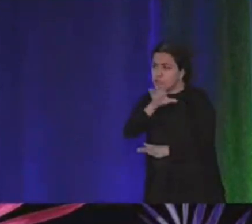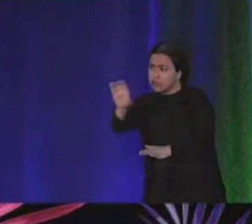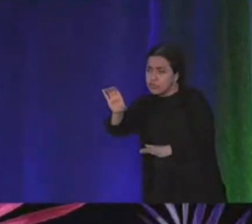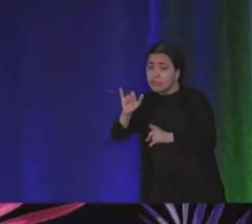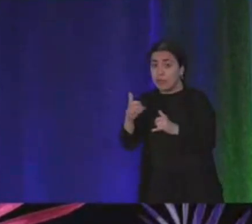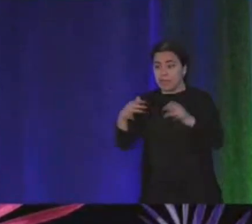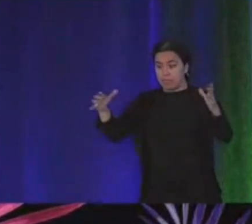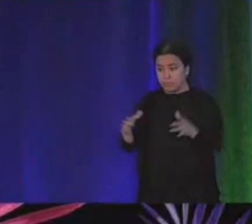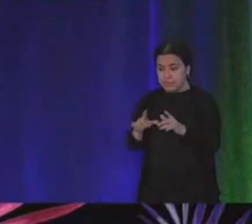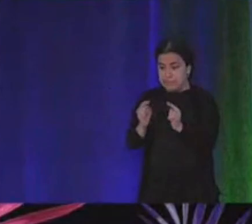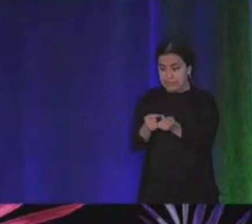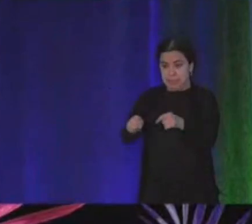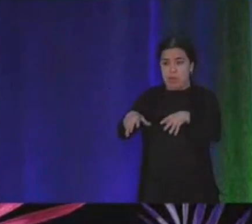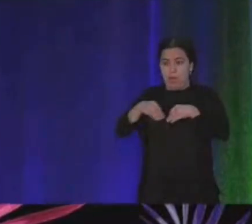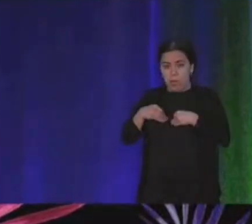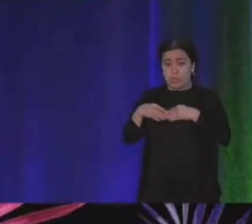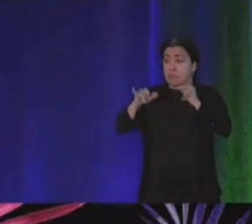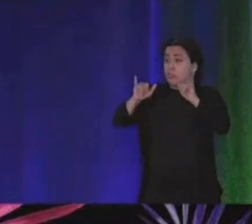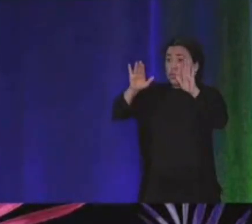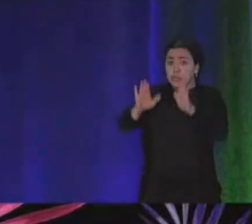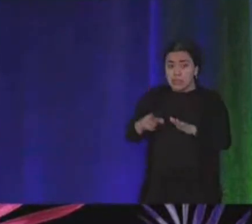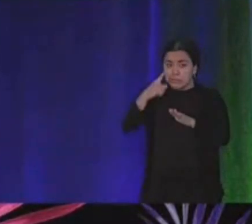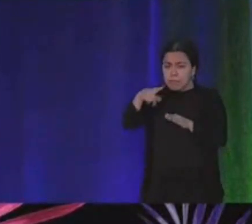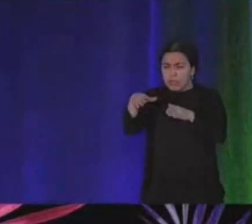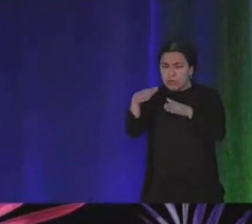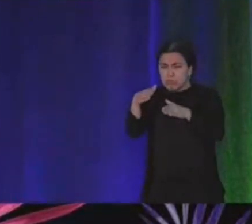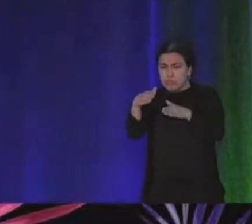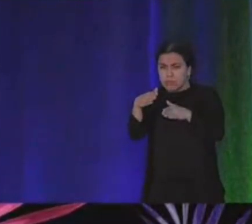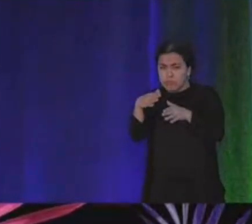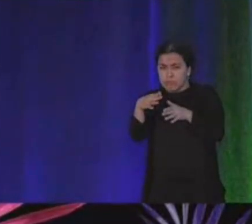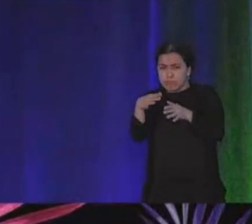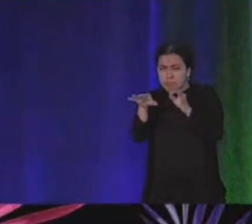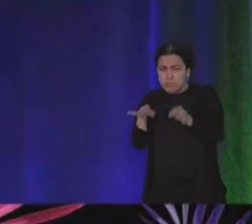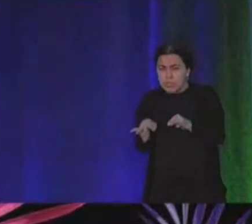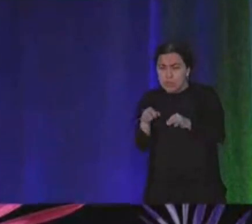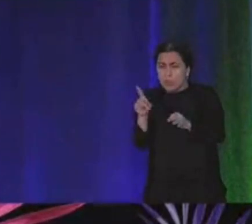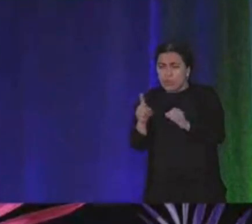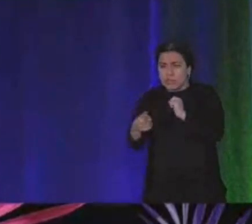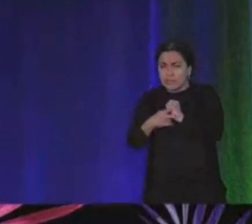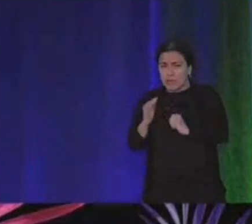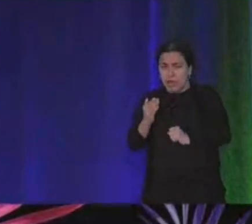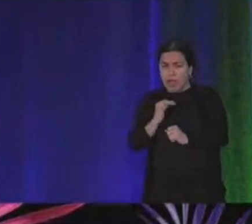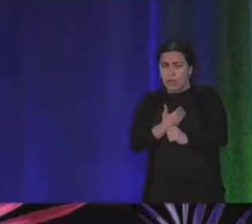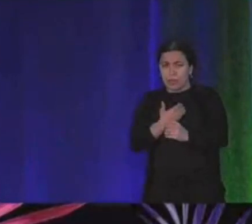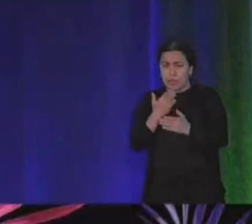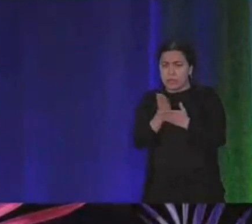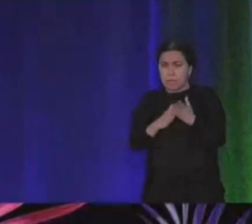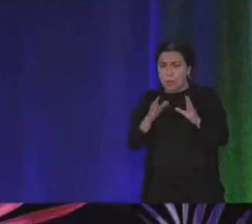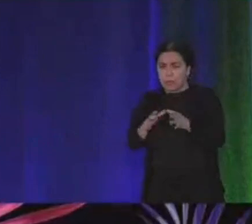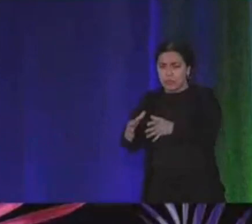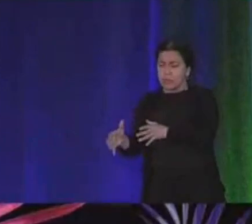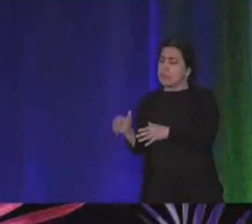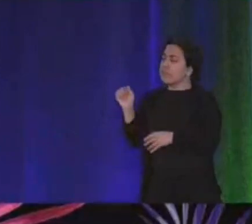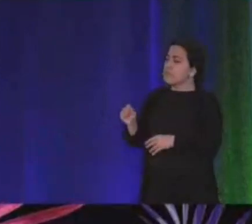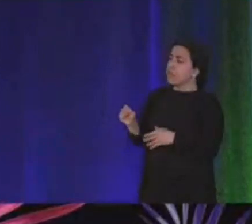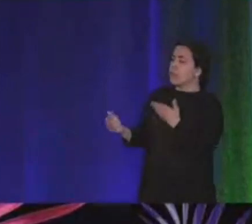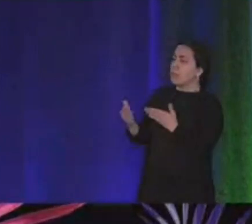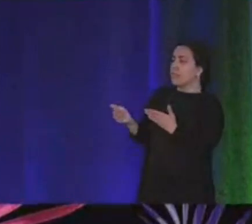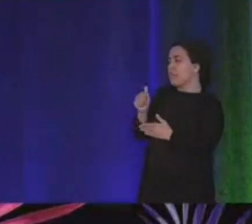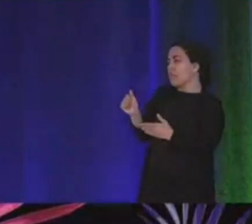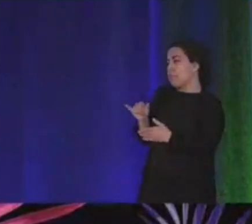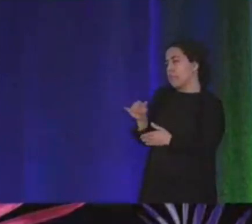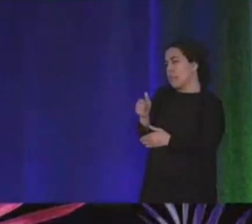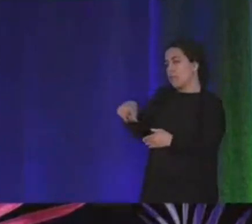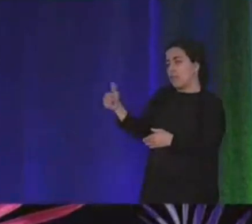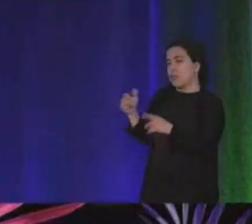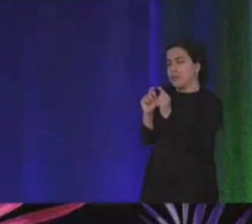it, which is great. Can you share really quickly where you store all your components? Sure. Yeah. So probably just like every other team, we